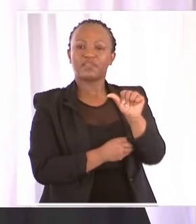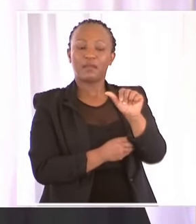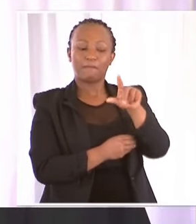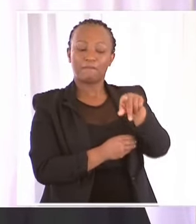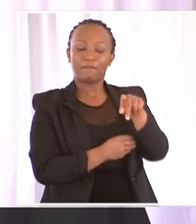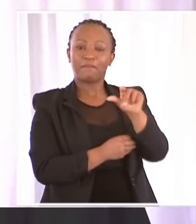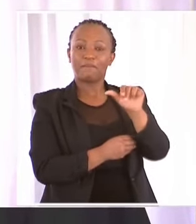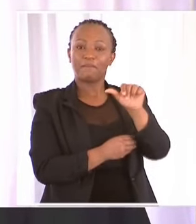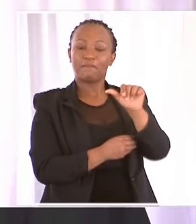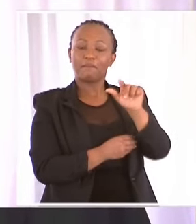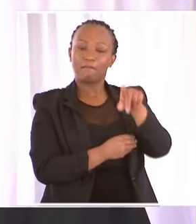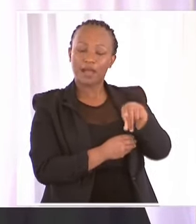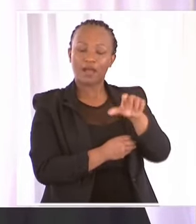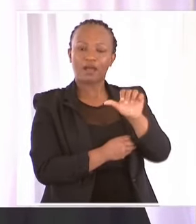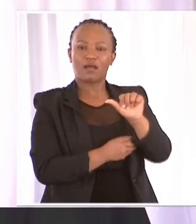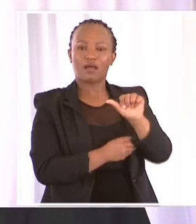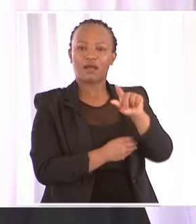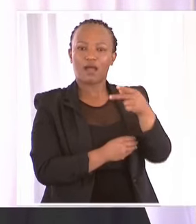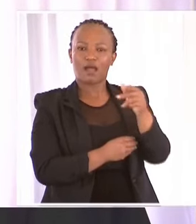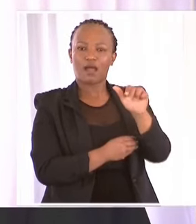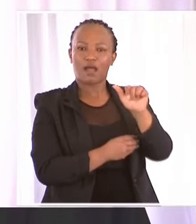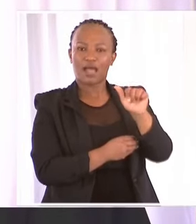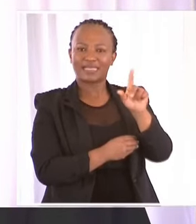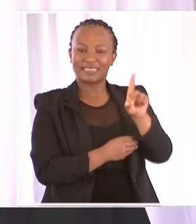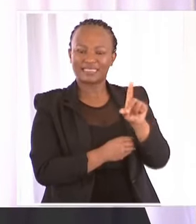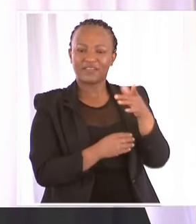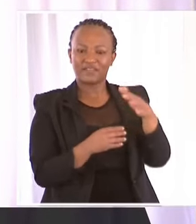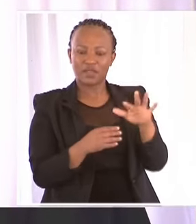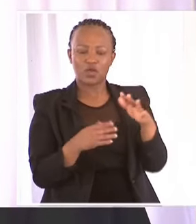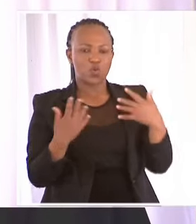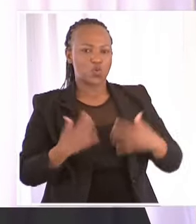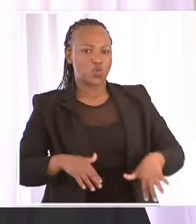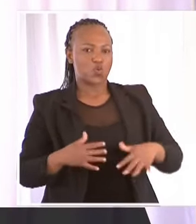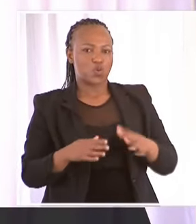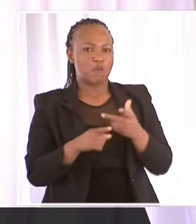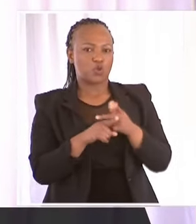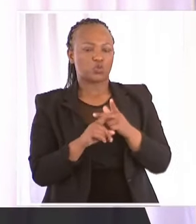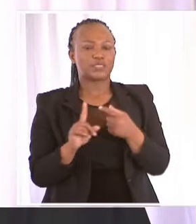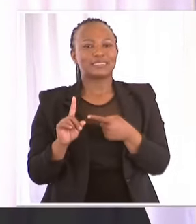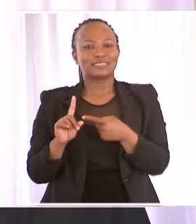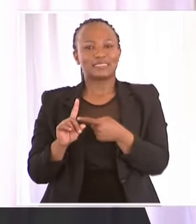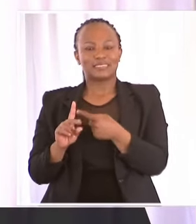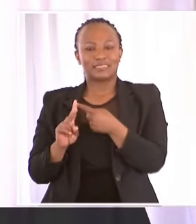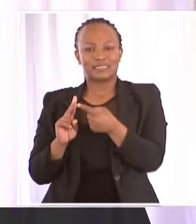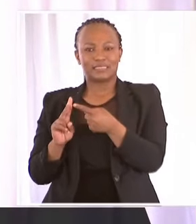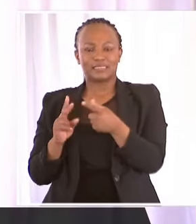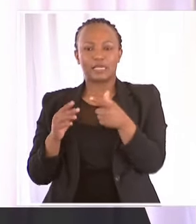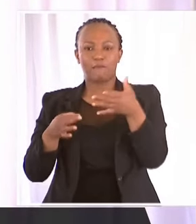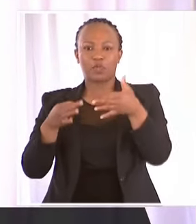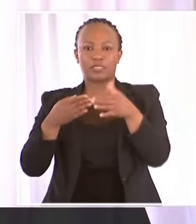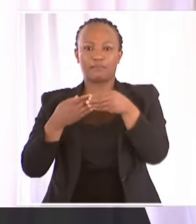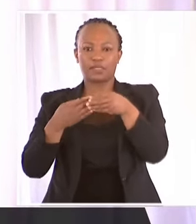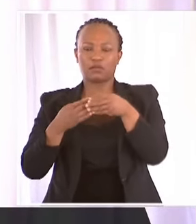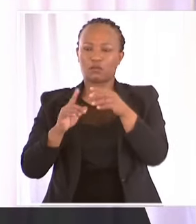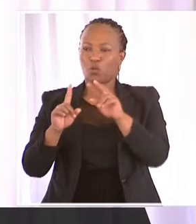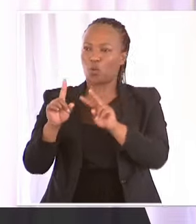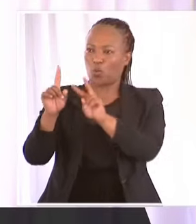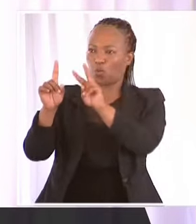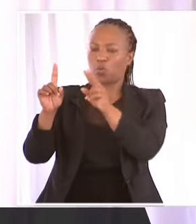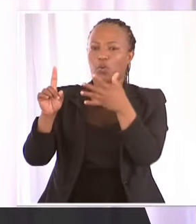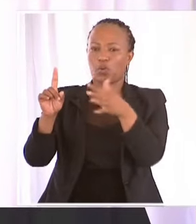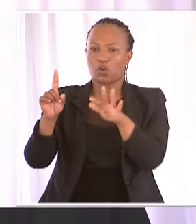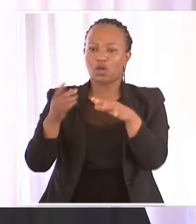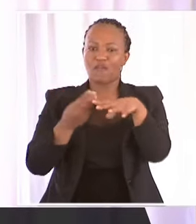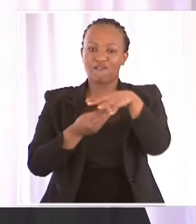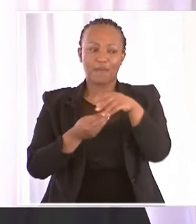our liberation struggle. Your grief as the Pahad family is all